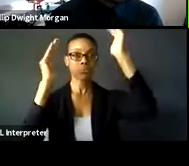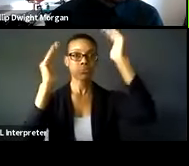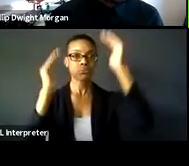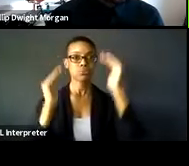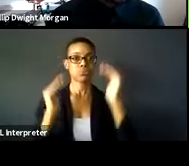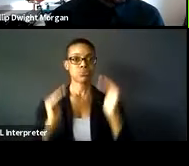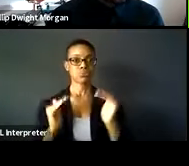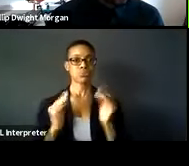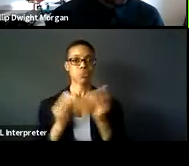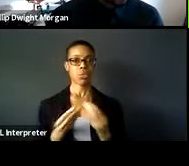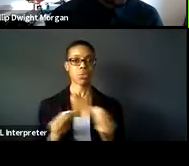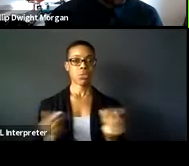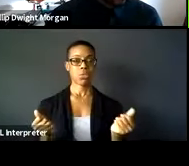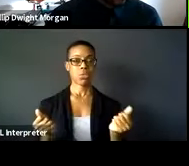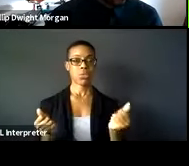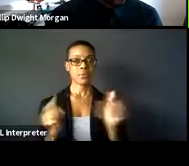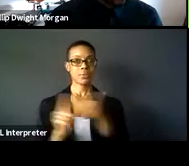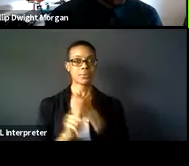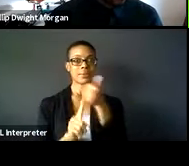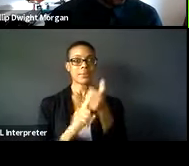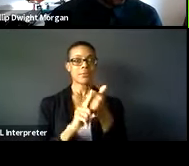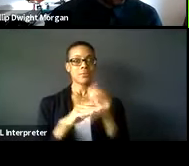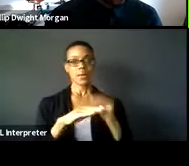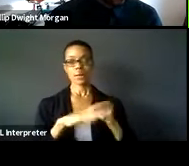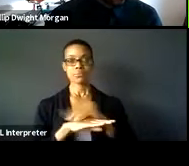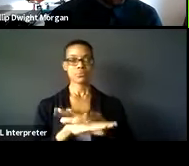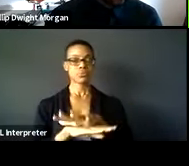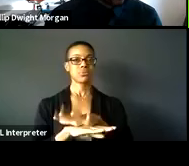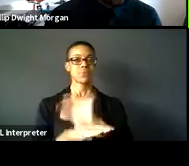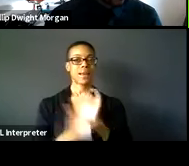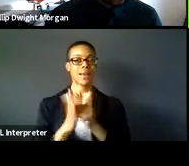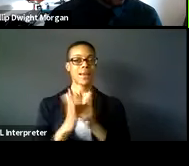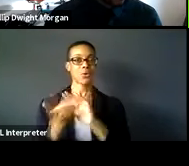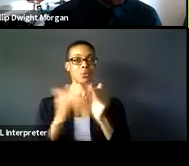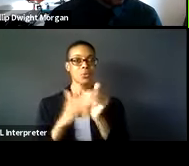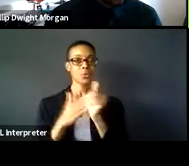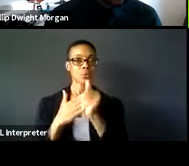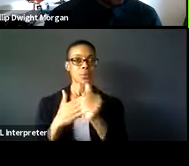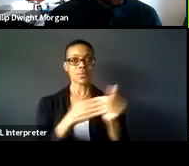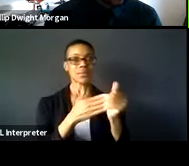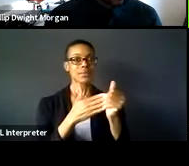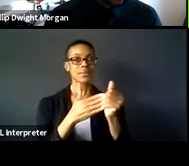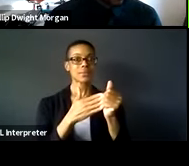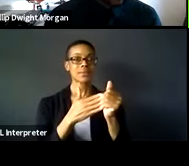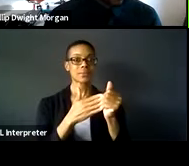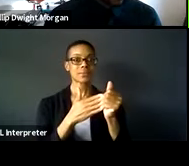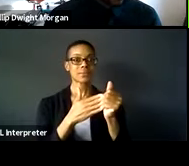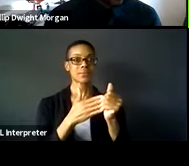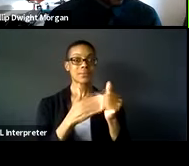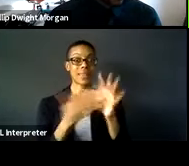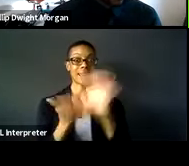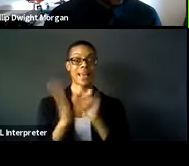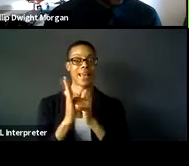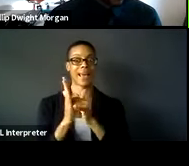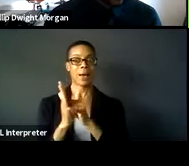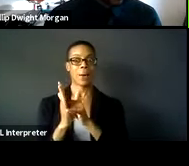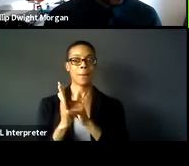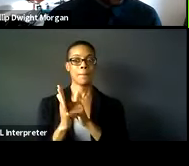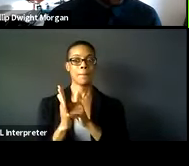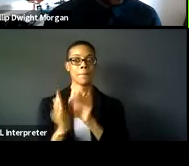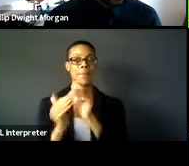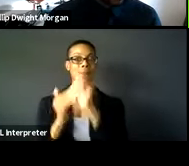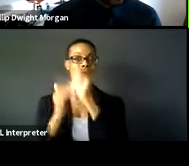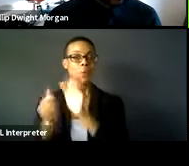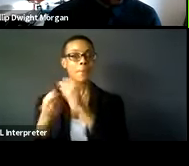affected the ways our communities are led, or the ways even our community have been designed.